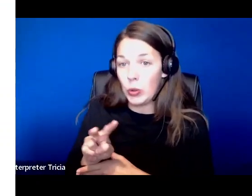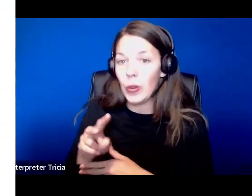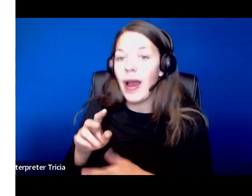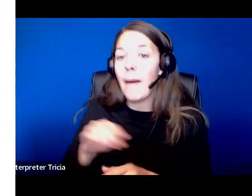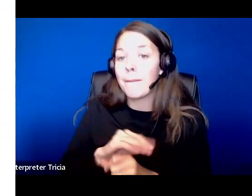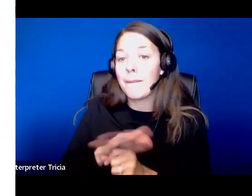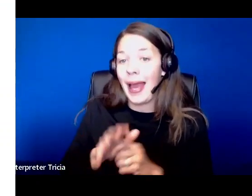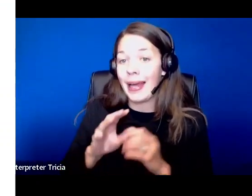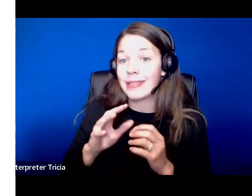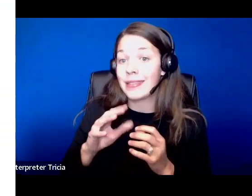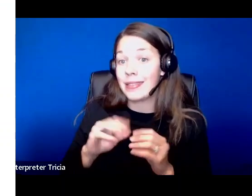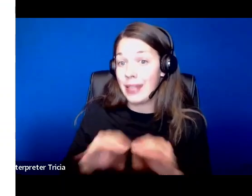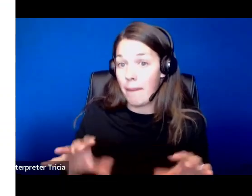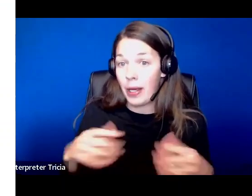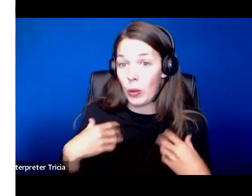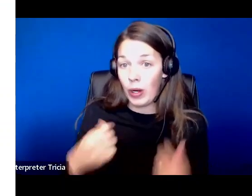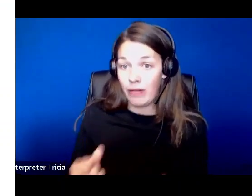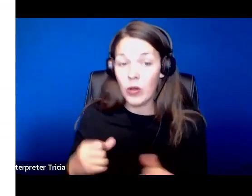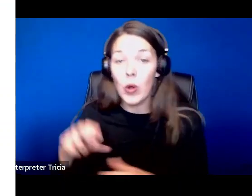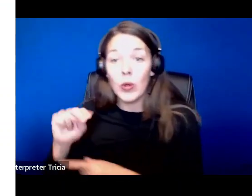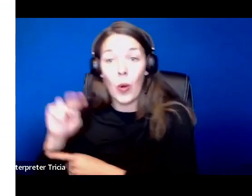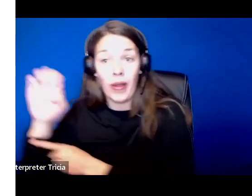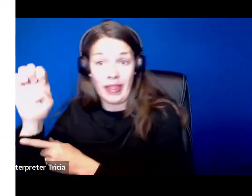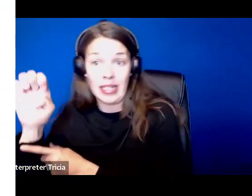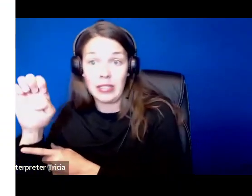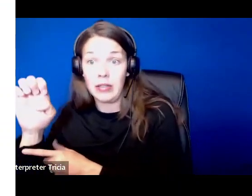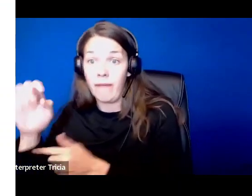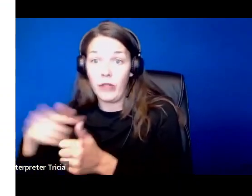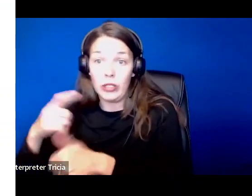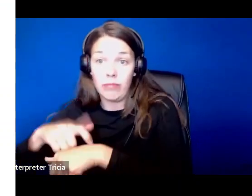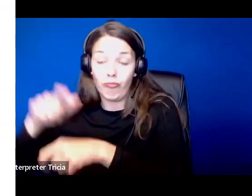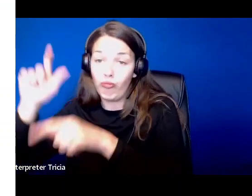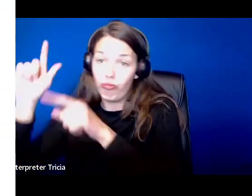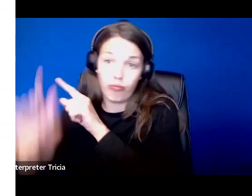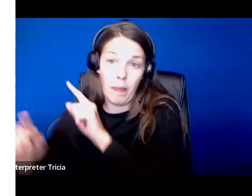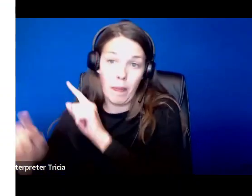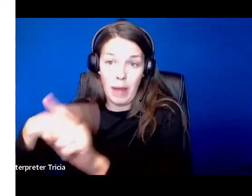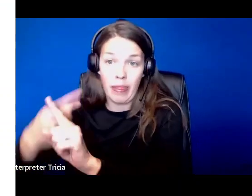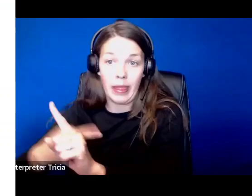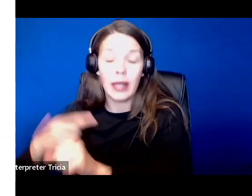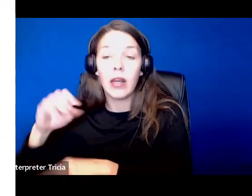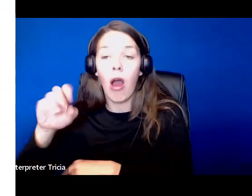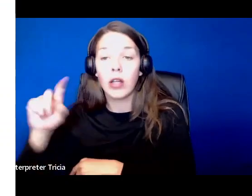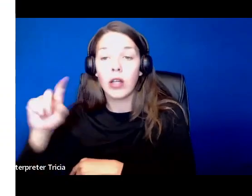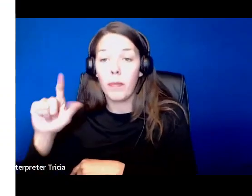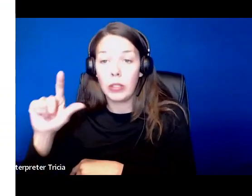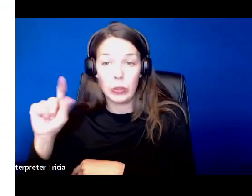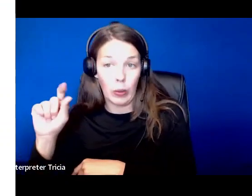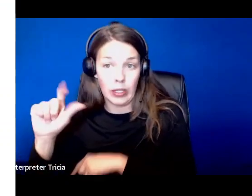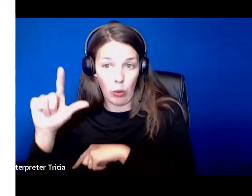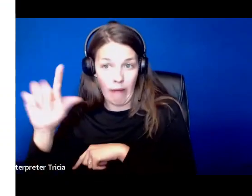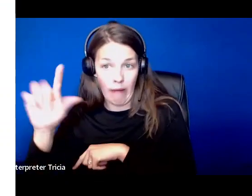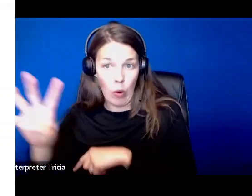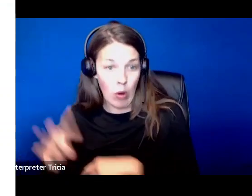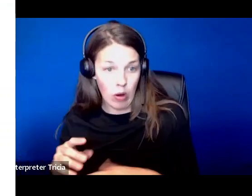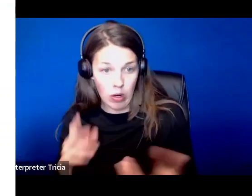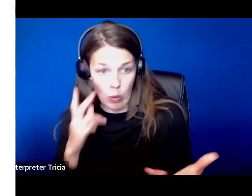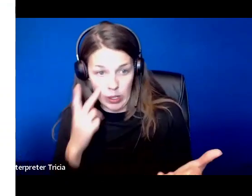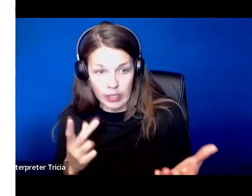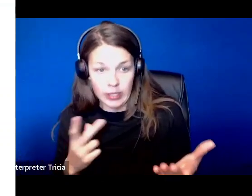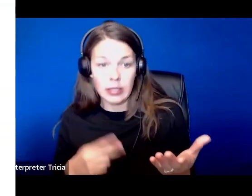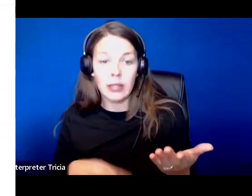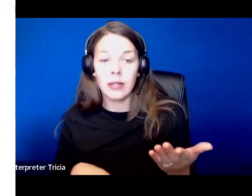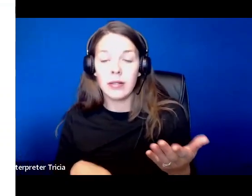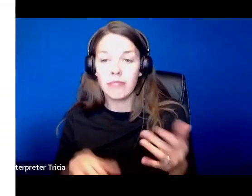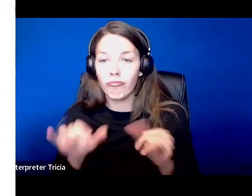Minnesota just hit the all-time monthly low in October of 2024. So what we're seeing is kind of